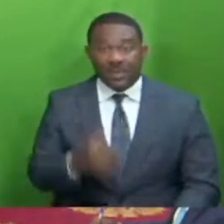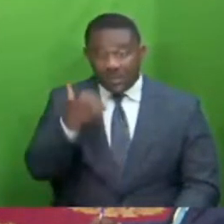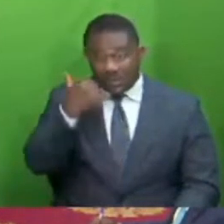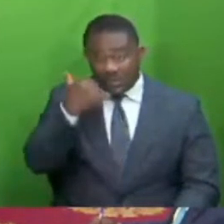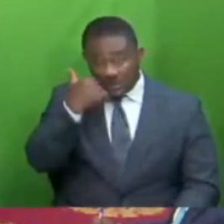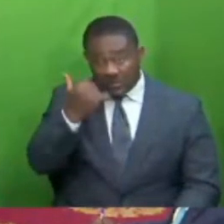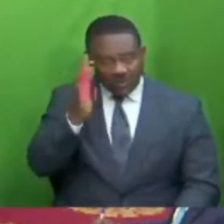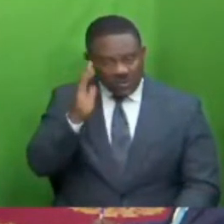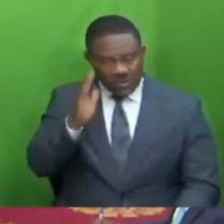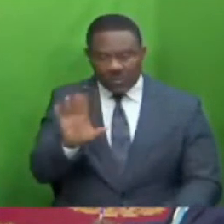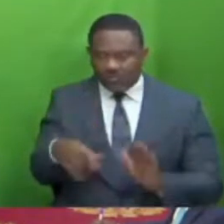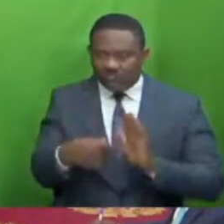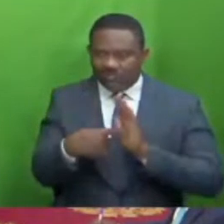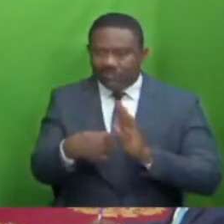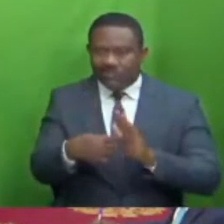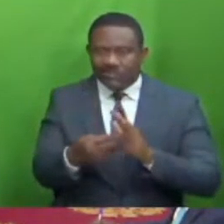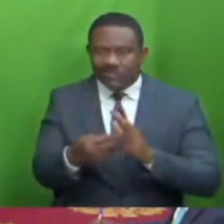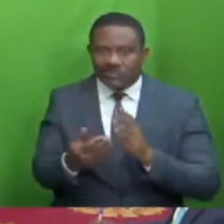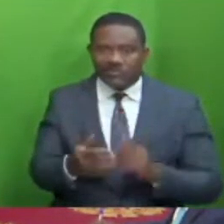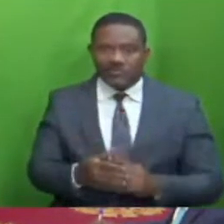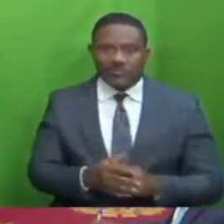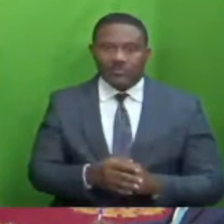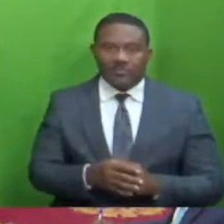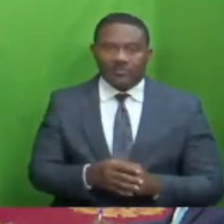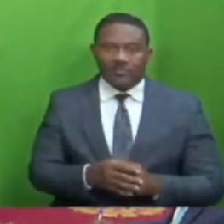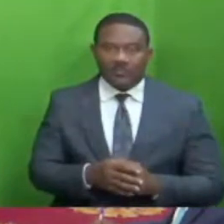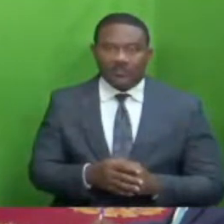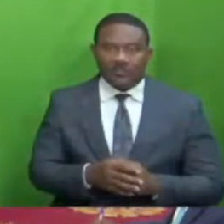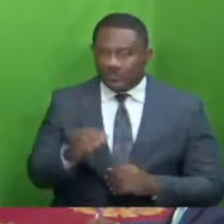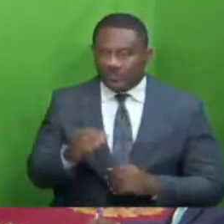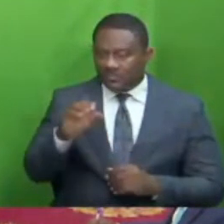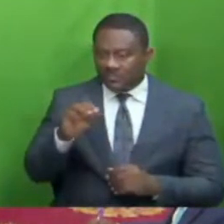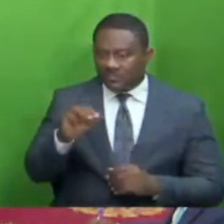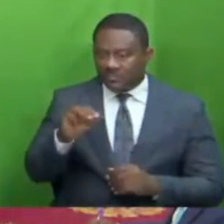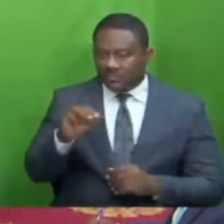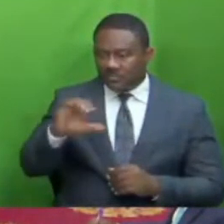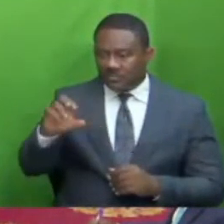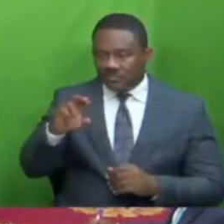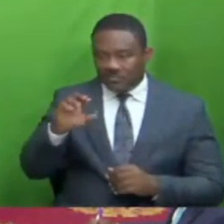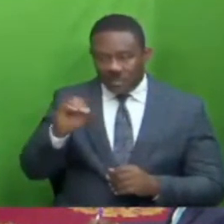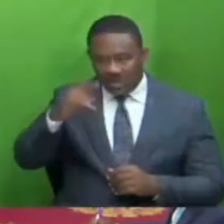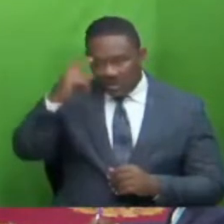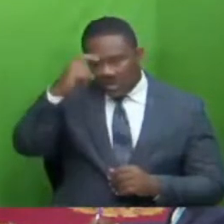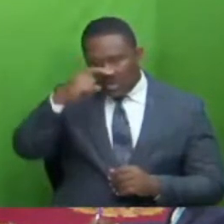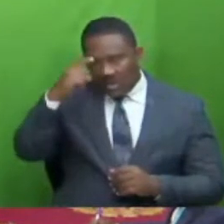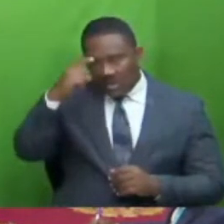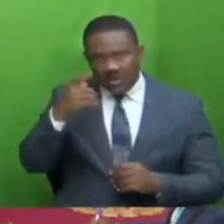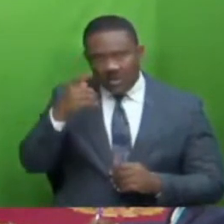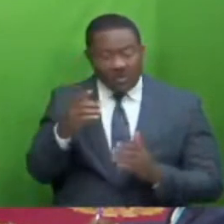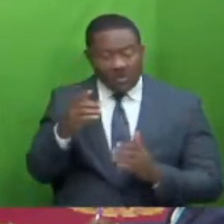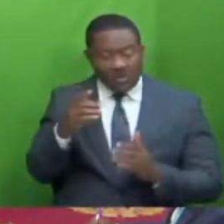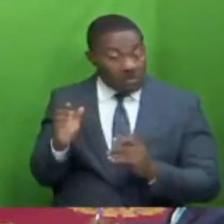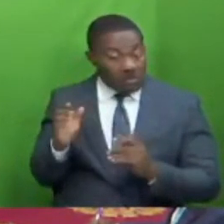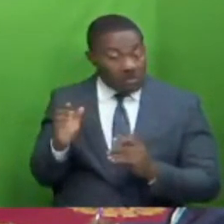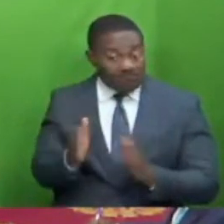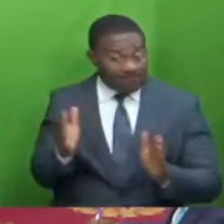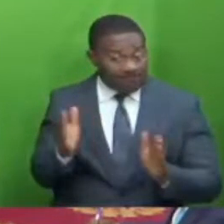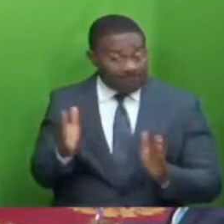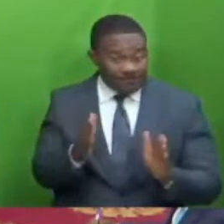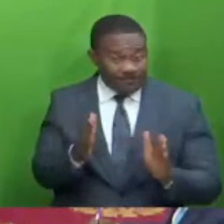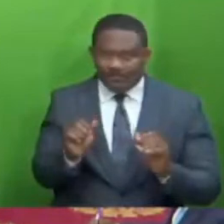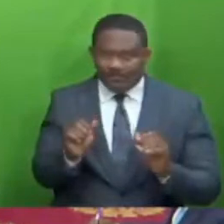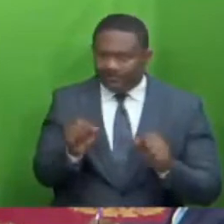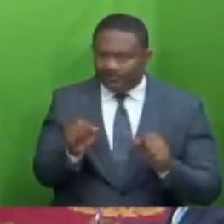Mr. Speaker, these macroprudential interventions and operations were also to address the impact of the large